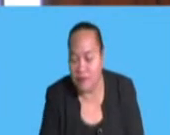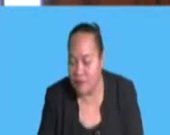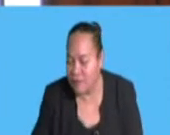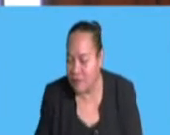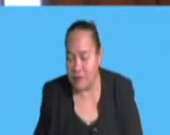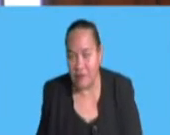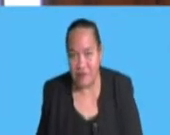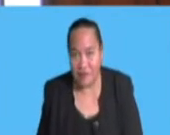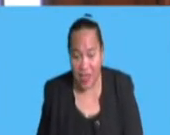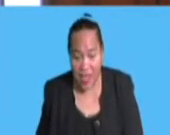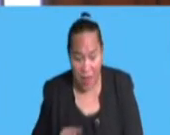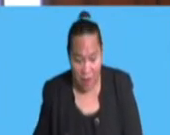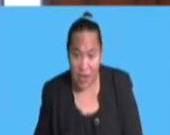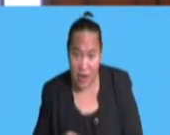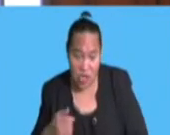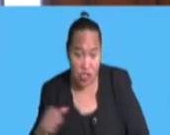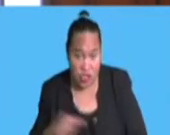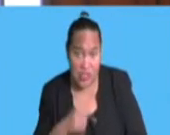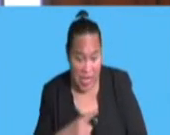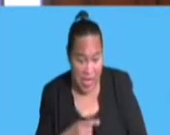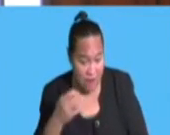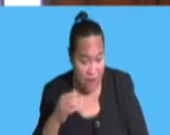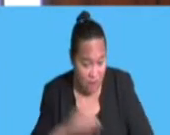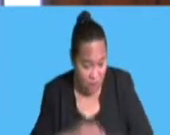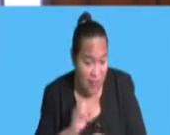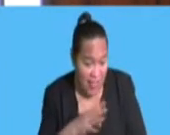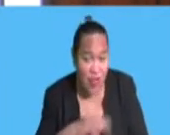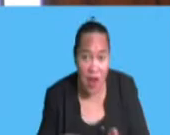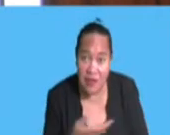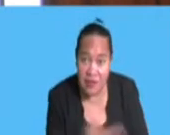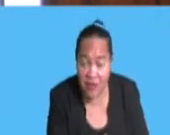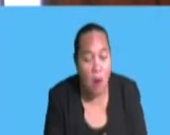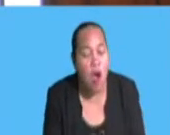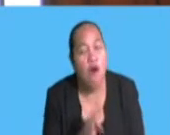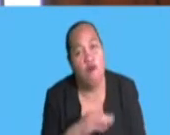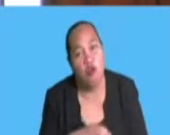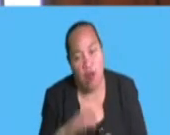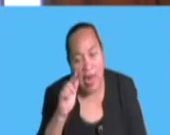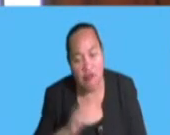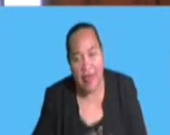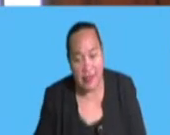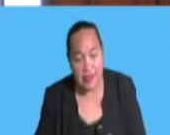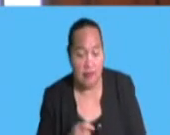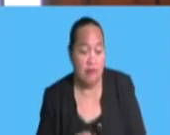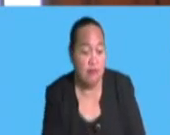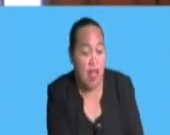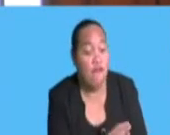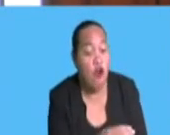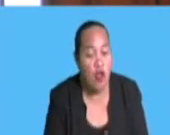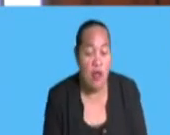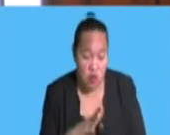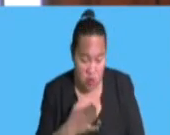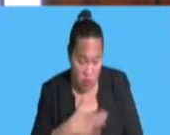to each, but instead of getting the full $10, the child gets $4, and if they want the remaining $6, they need to make